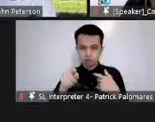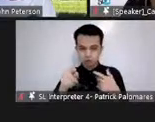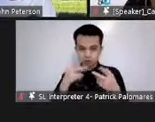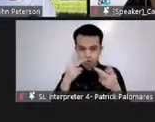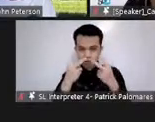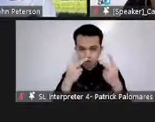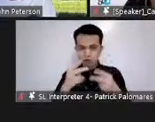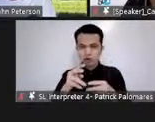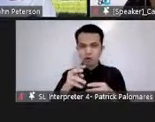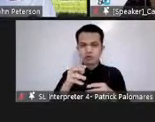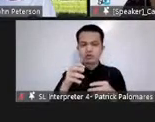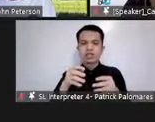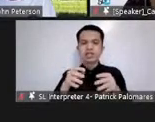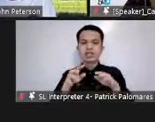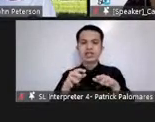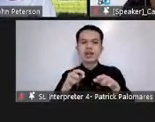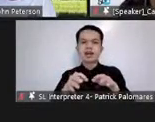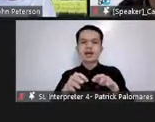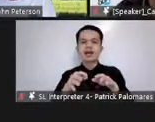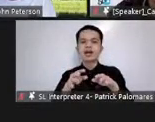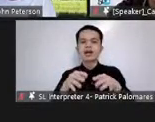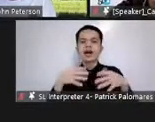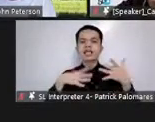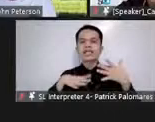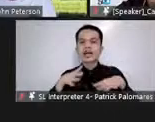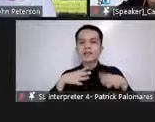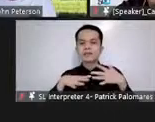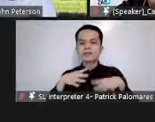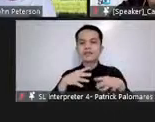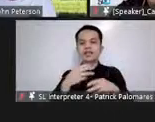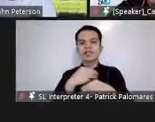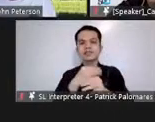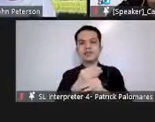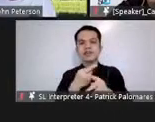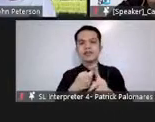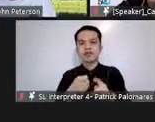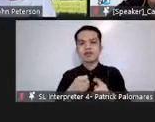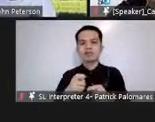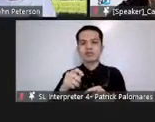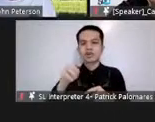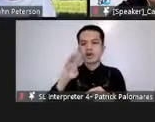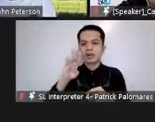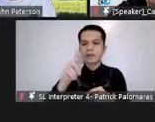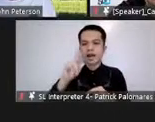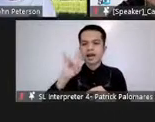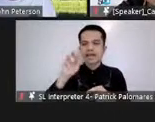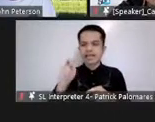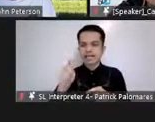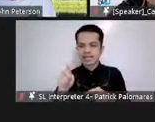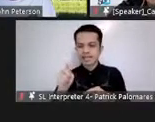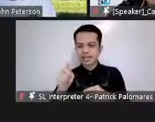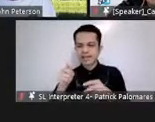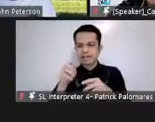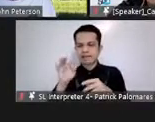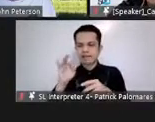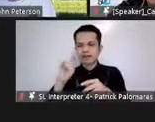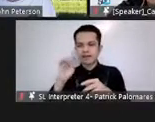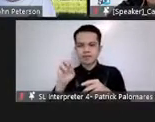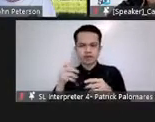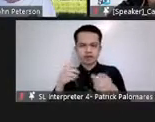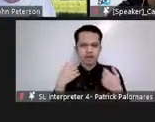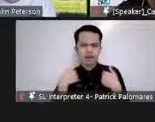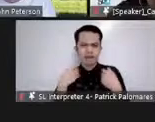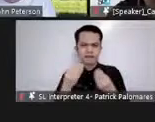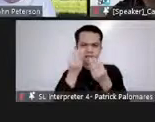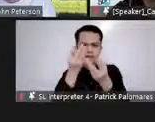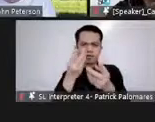fabrics made of bagay fibers Recently, we have also received information here